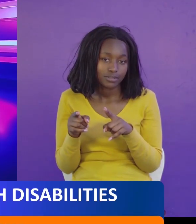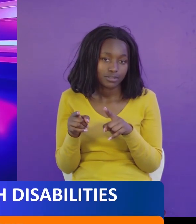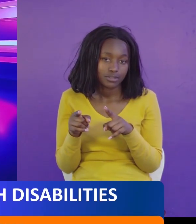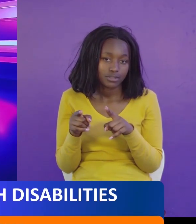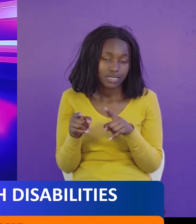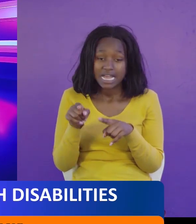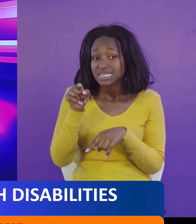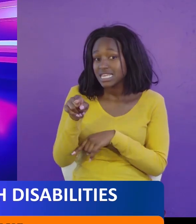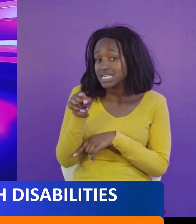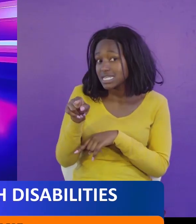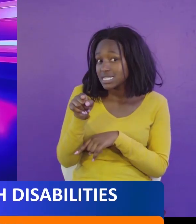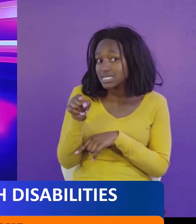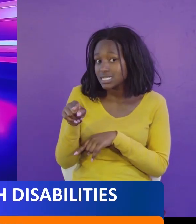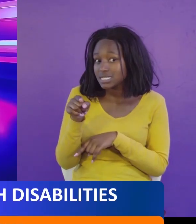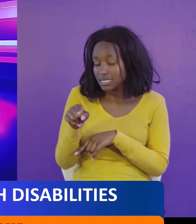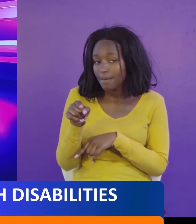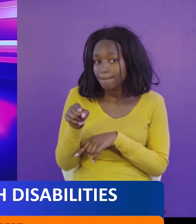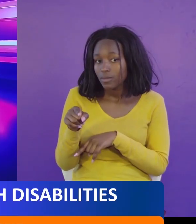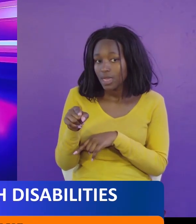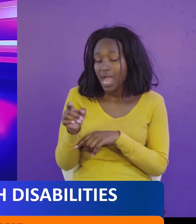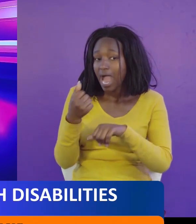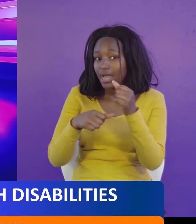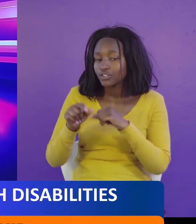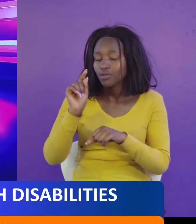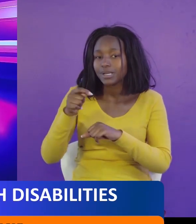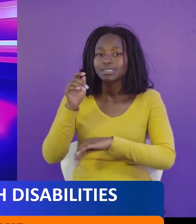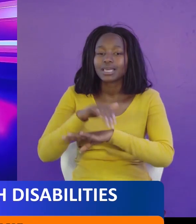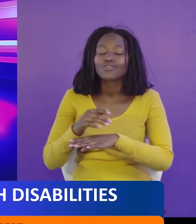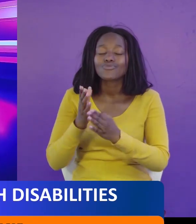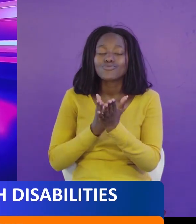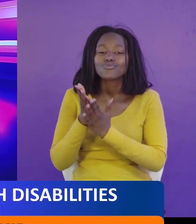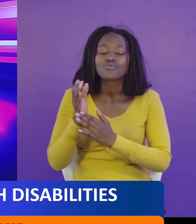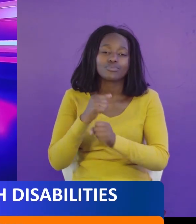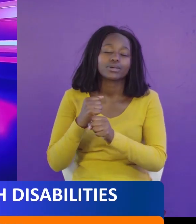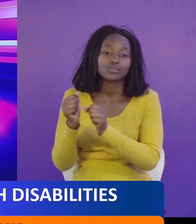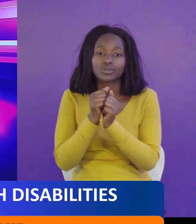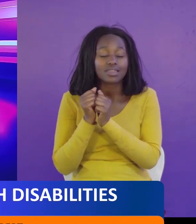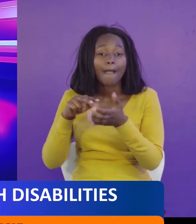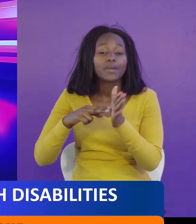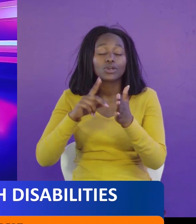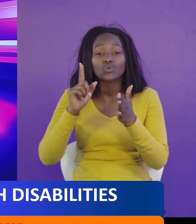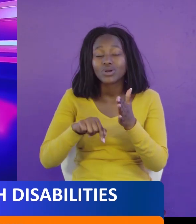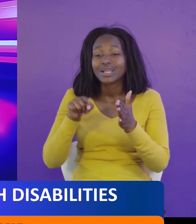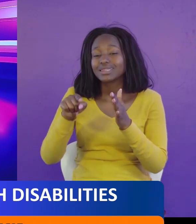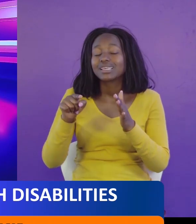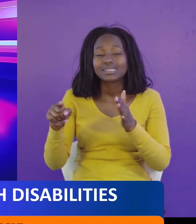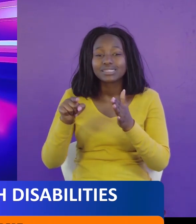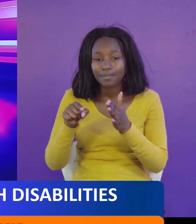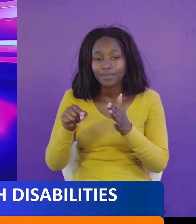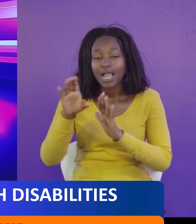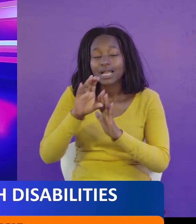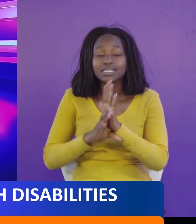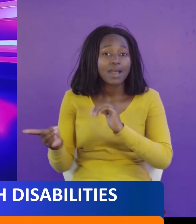it requires a collective responsibility. Therefore, Katiba Day is not just a celebration, it